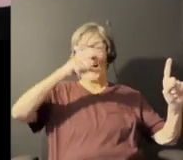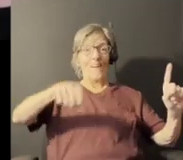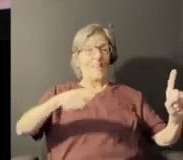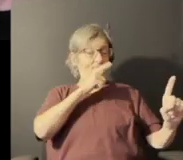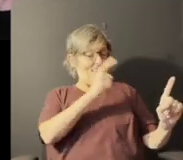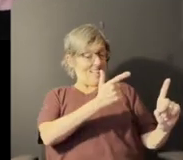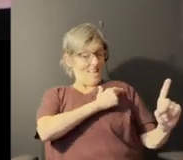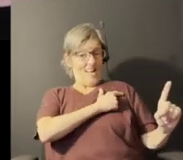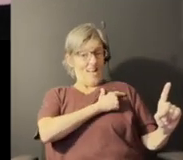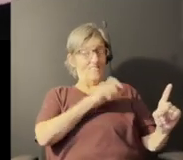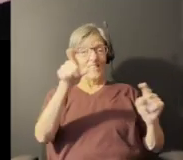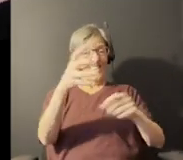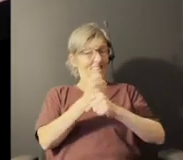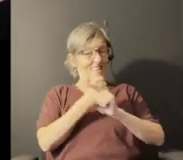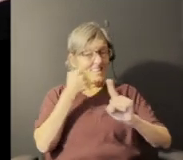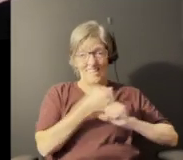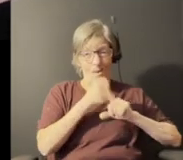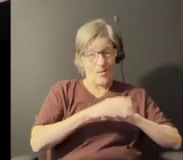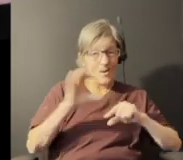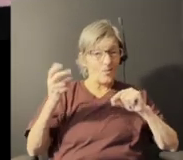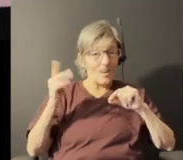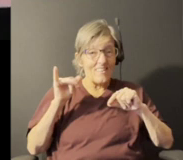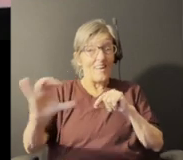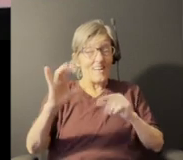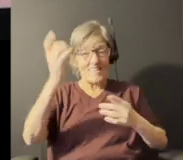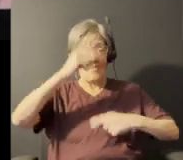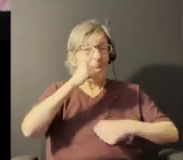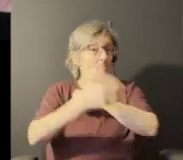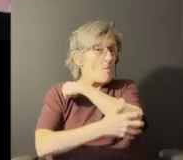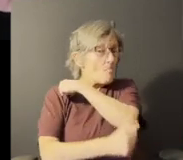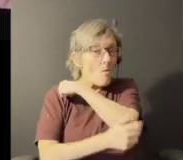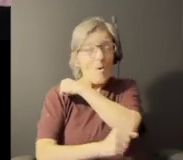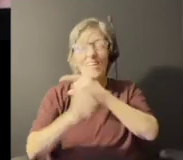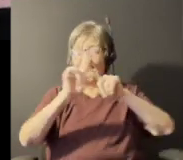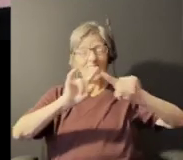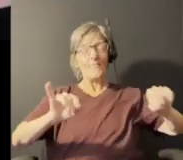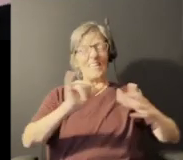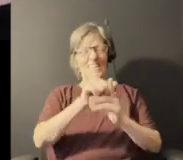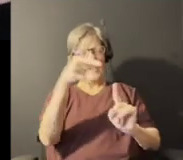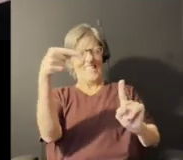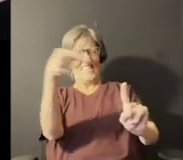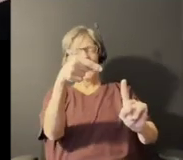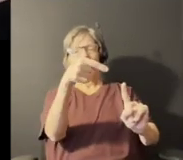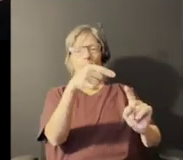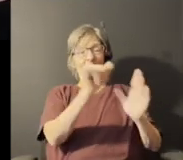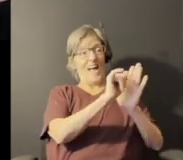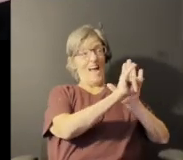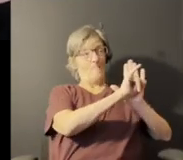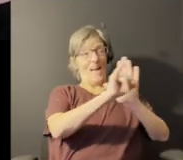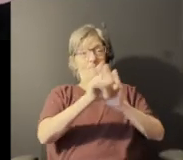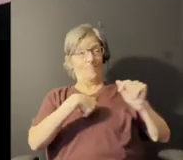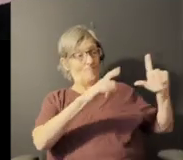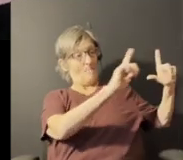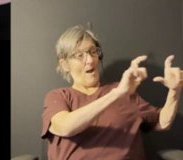don't have to be lazy to get a chronic disease. You don't have to be poor. And so that's sort of where these couple of